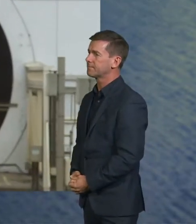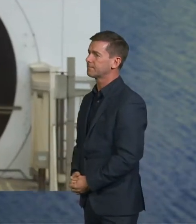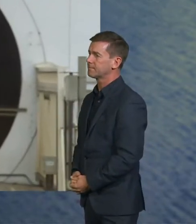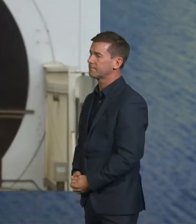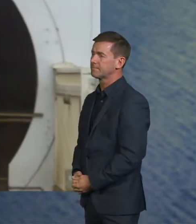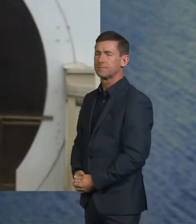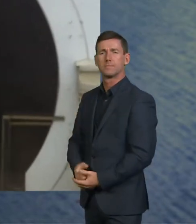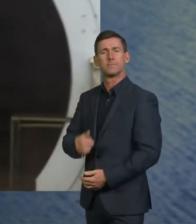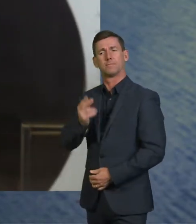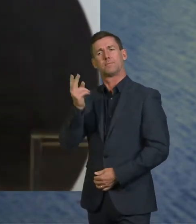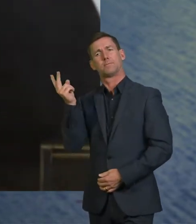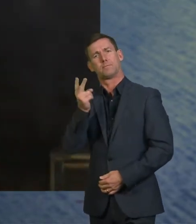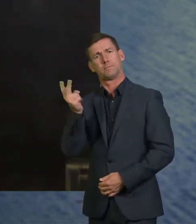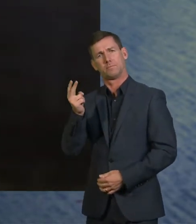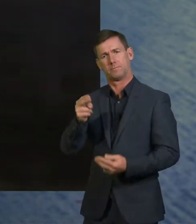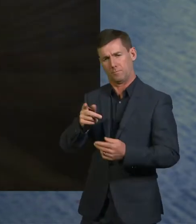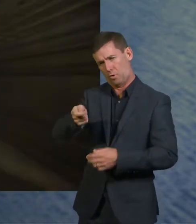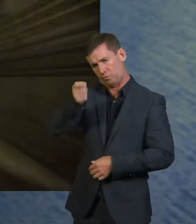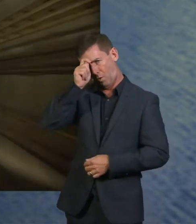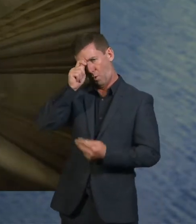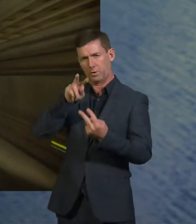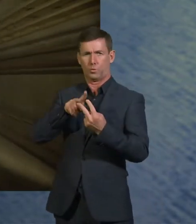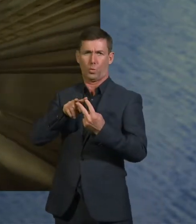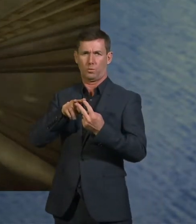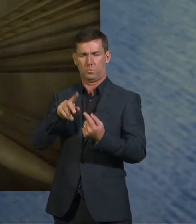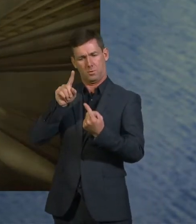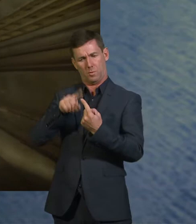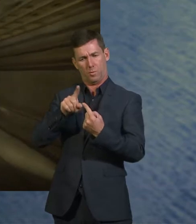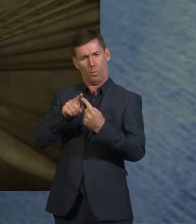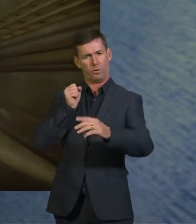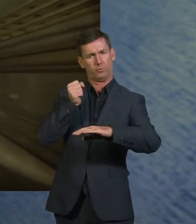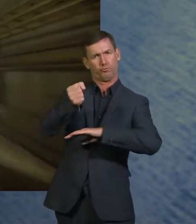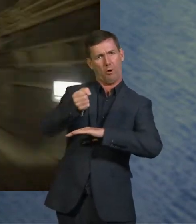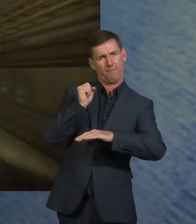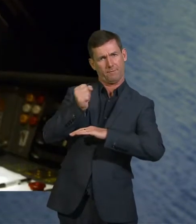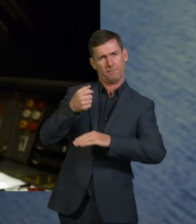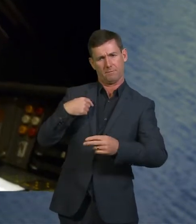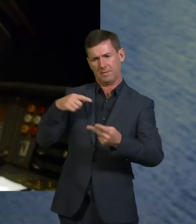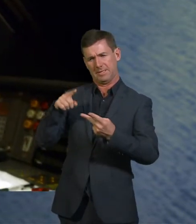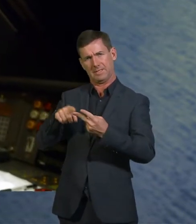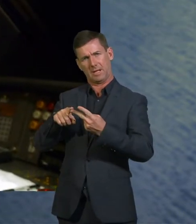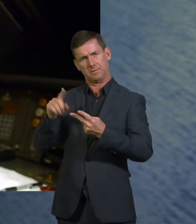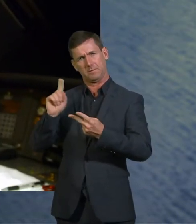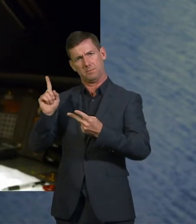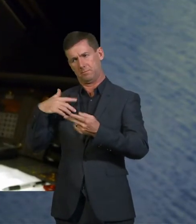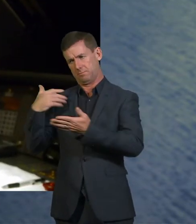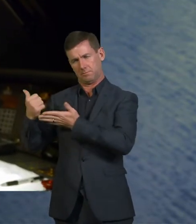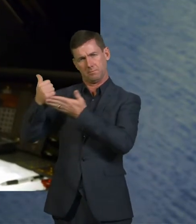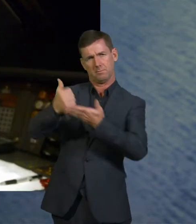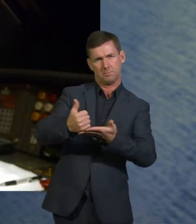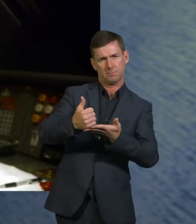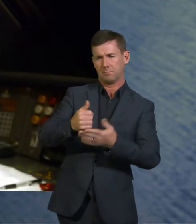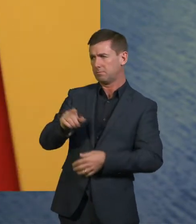Tash and Steve have dual roles. While one drives, the other acts as chef de train in the club car. So with Tash